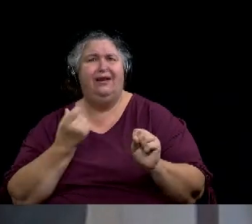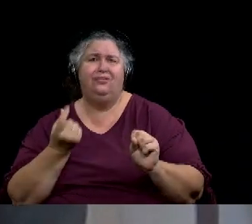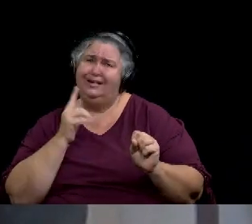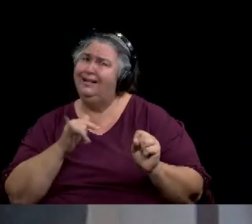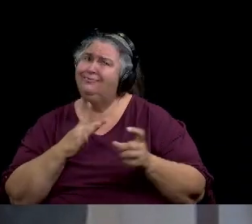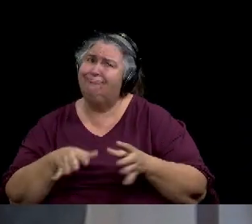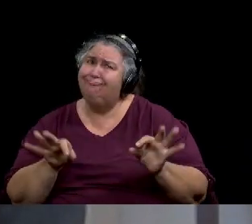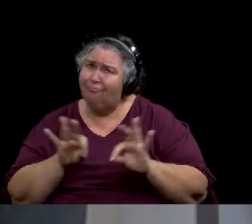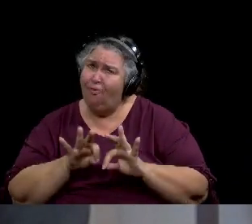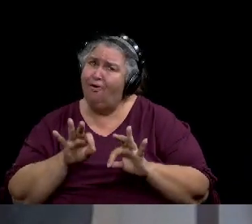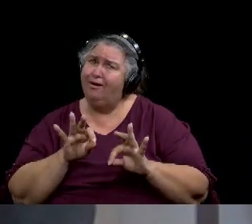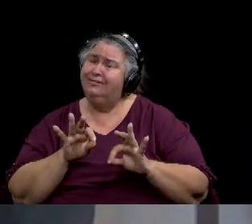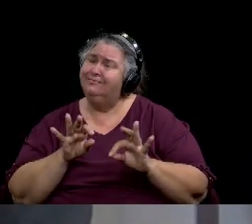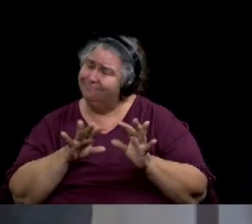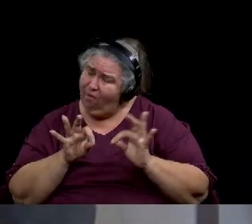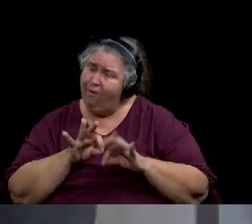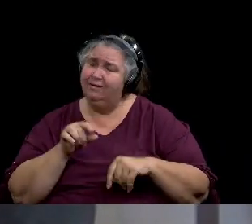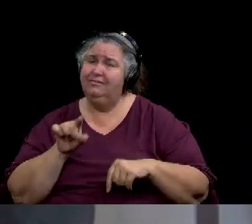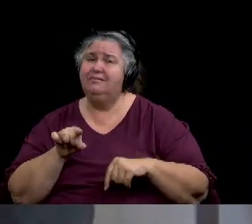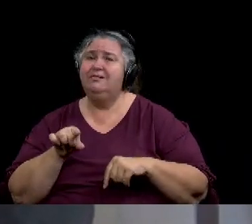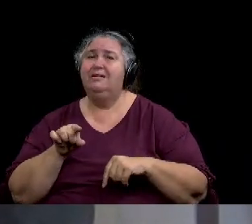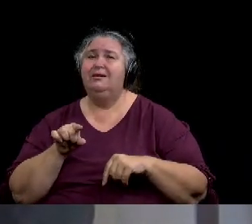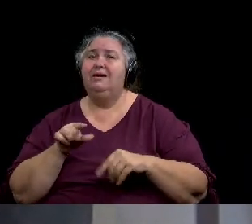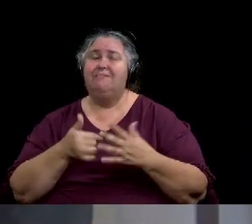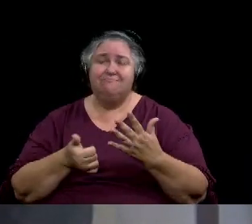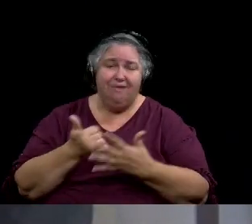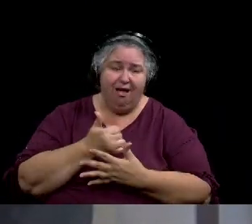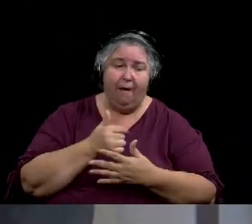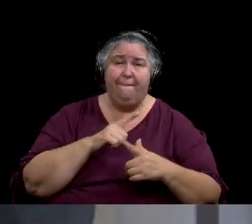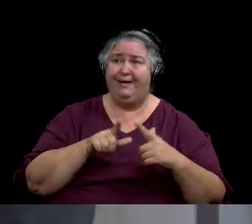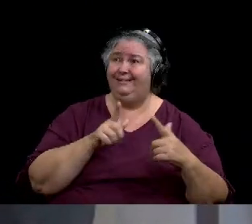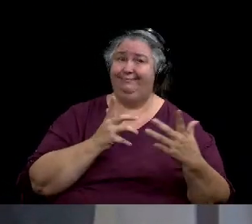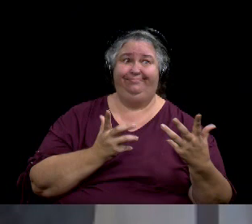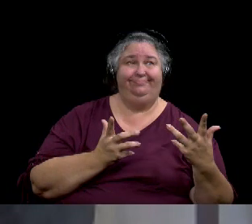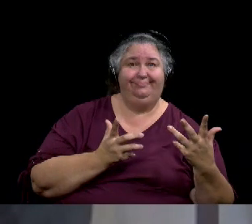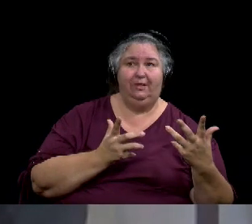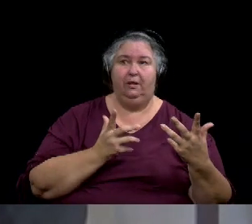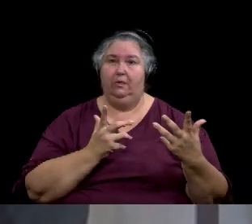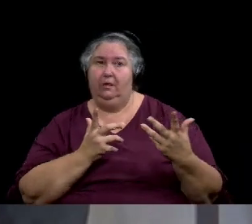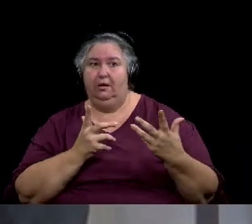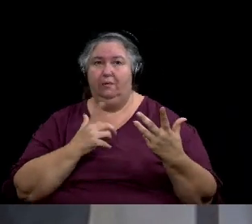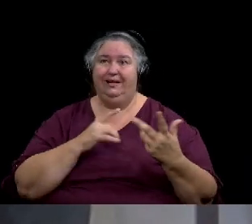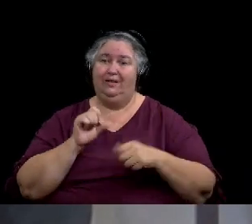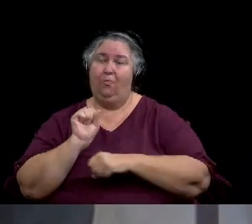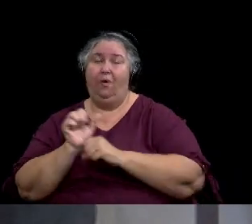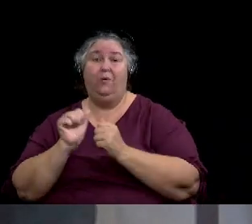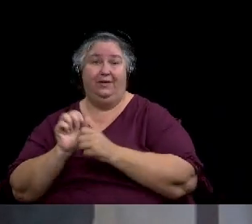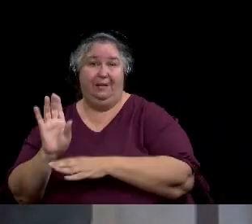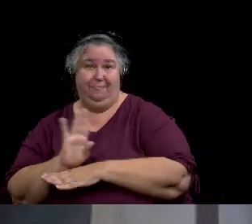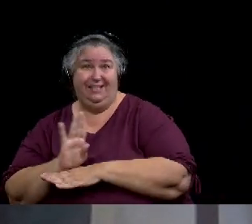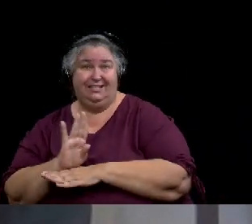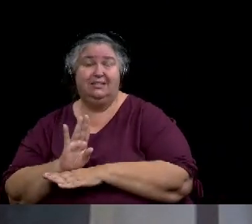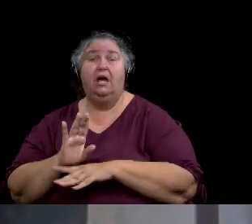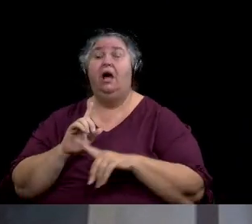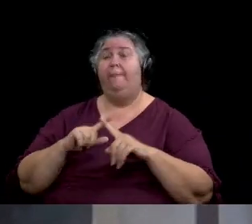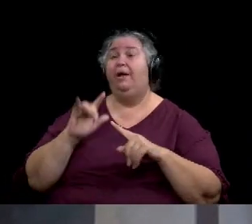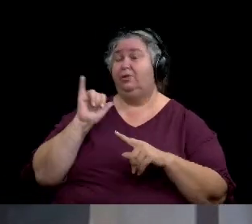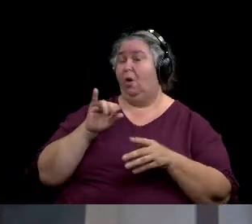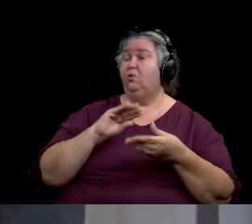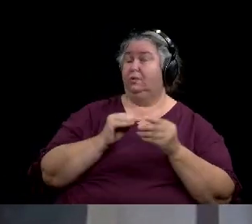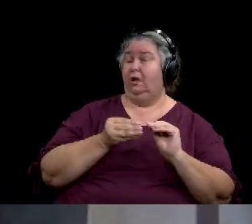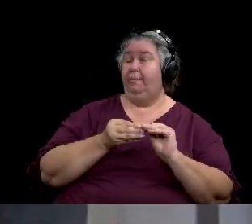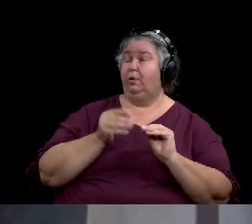and is a priority. But they have to work hand in hand. So those numbers we'll talk about